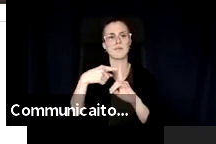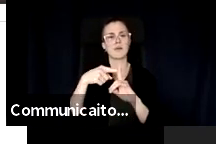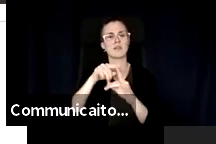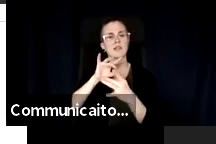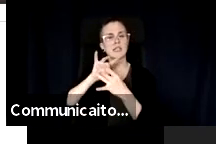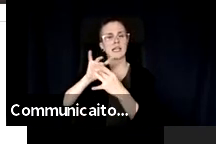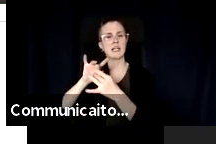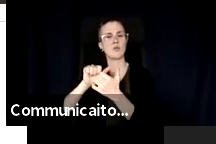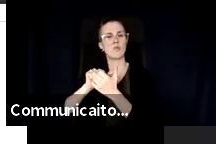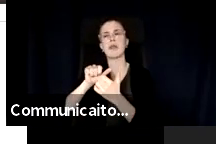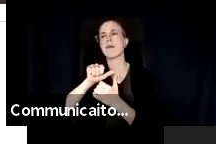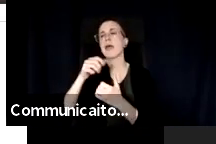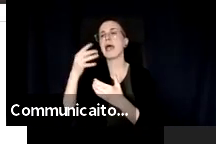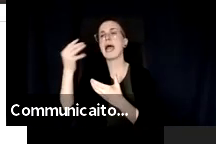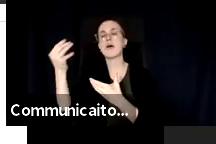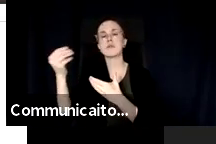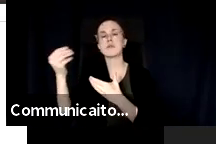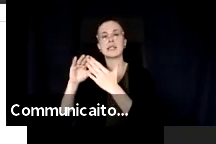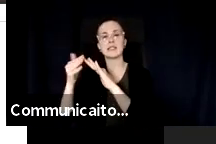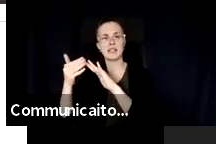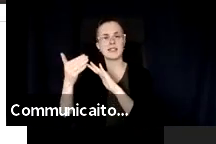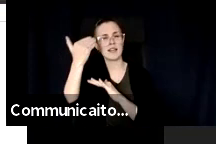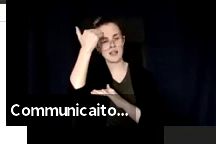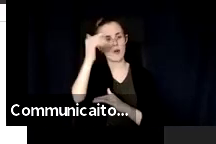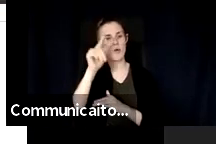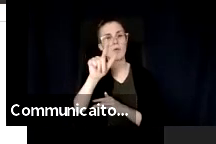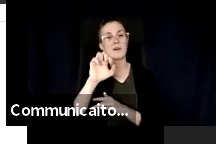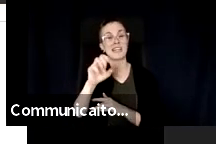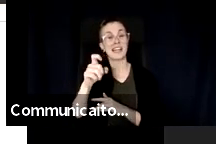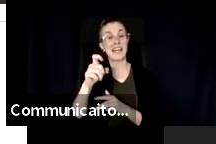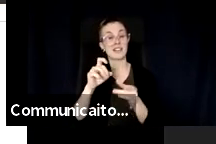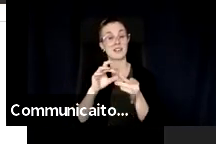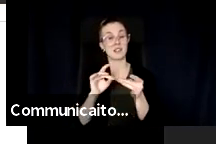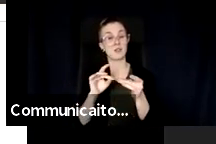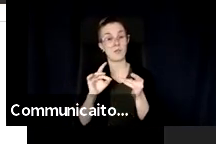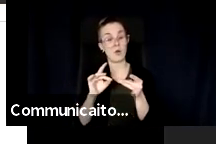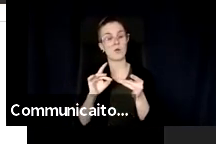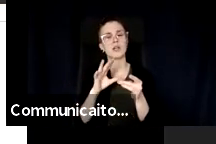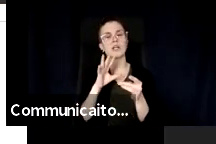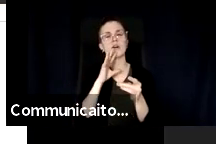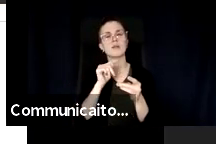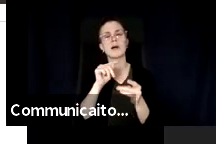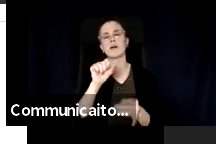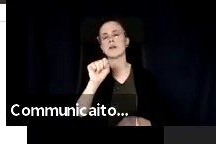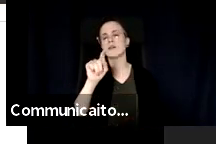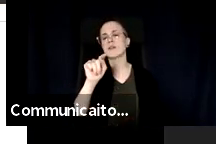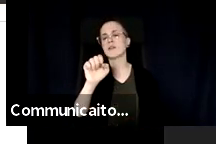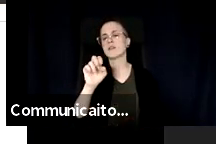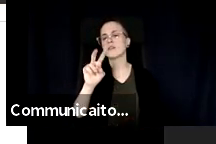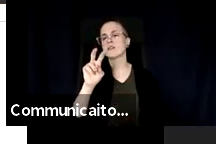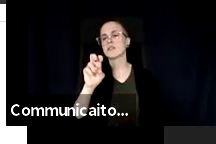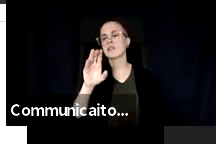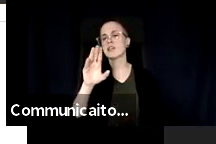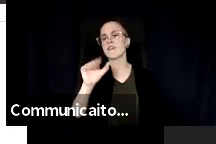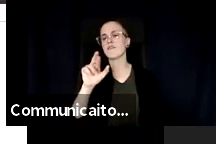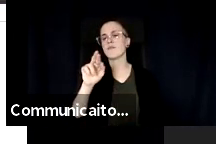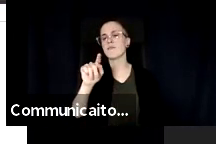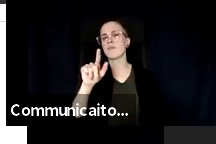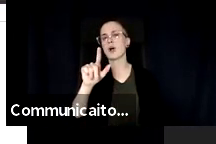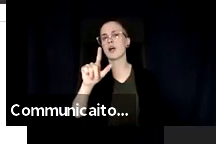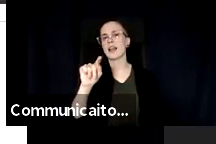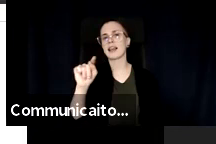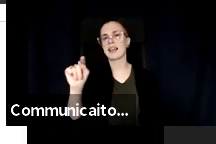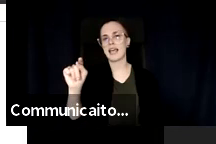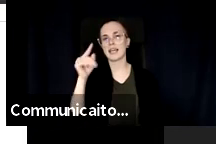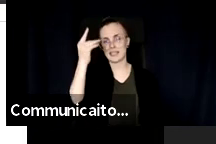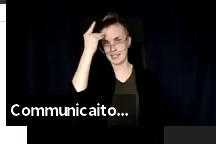I know that when Lex Fridman spoke, he spoke about Steve Bartlett, you know, from Dallas, you know, talking with them about